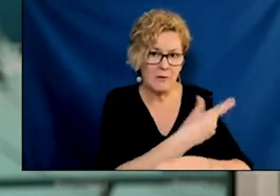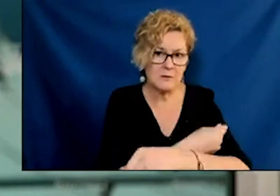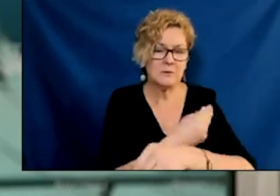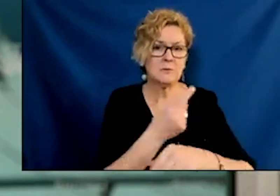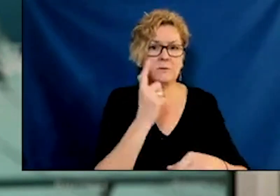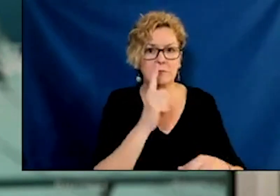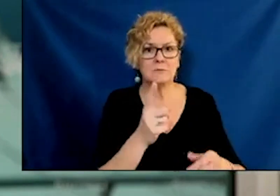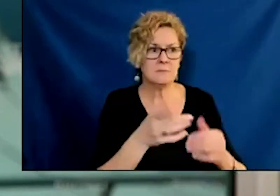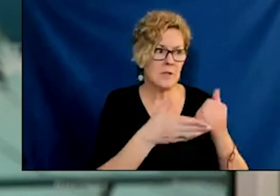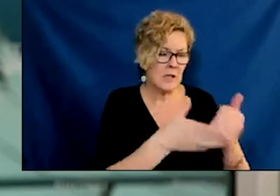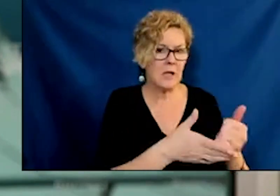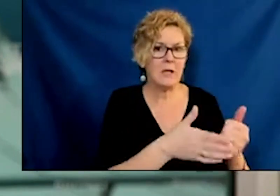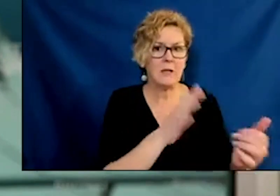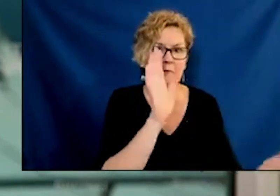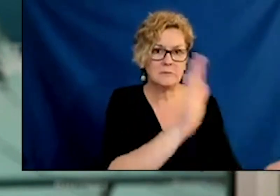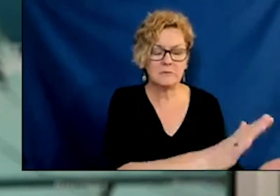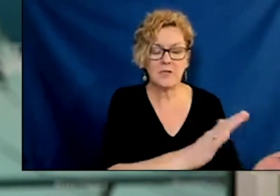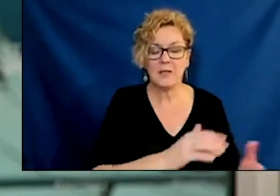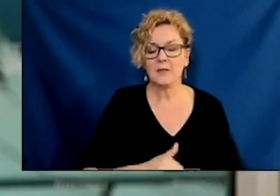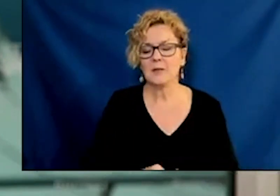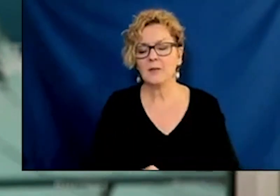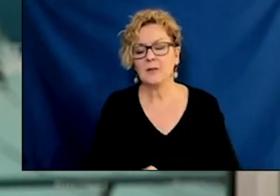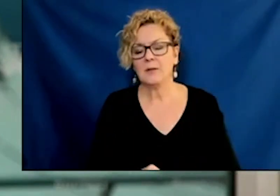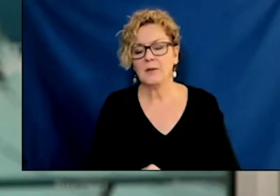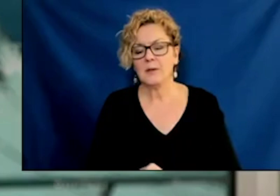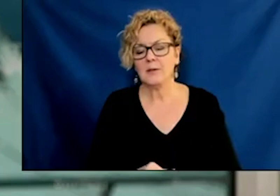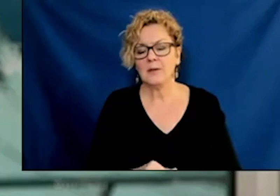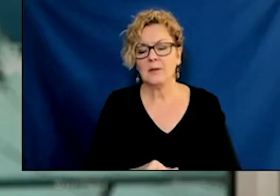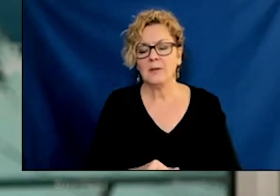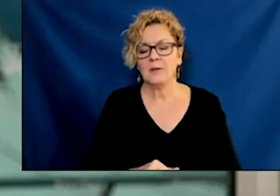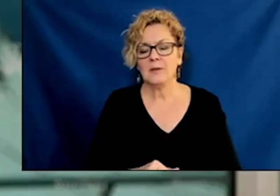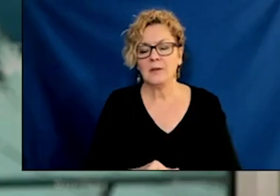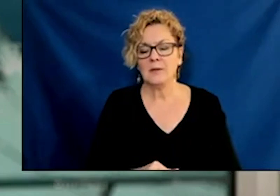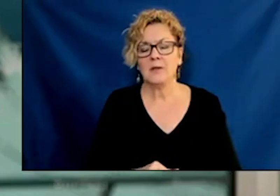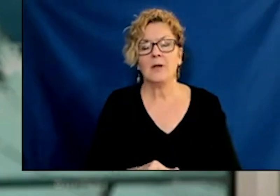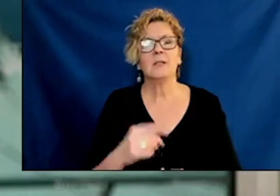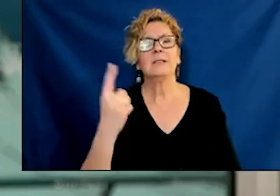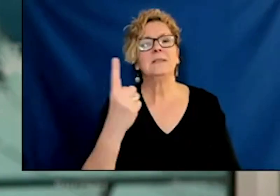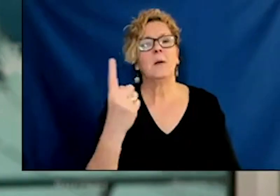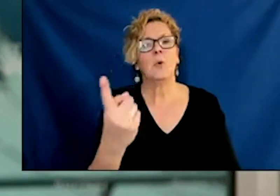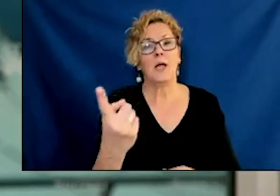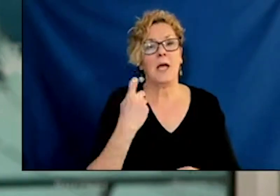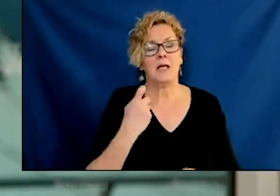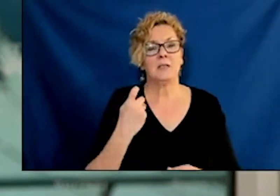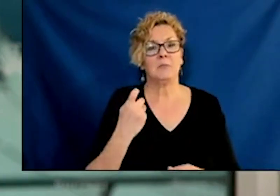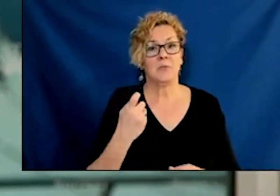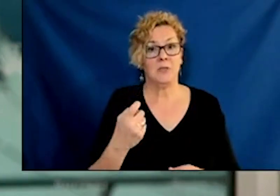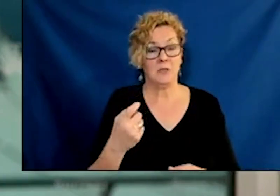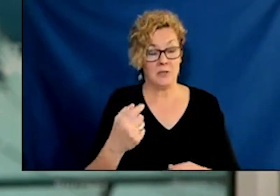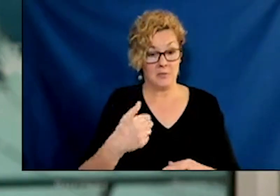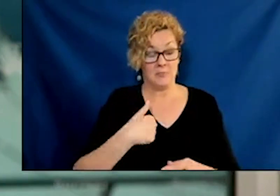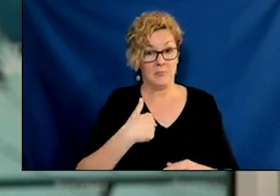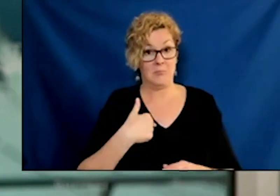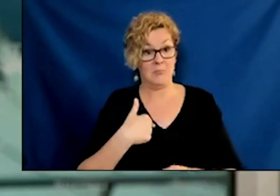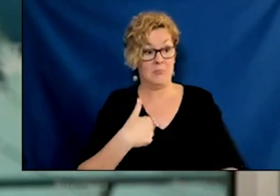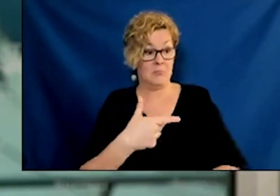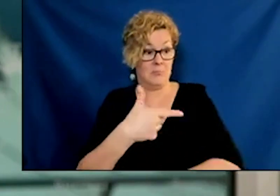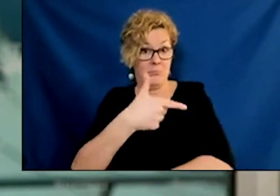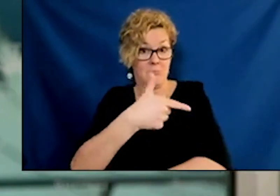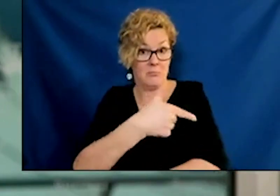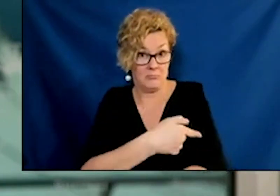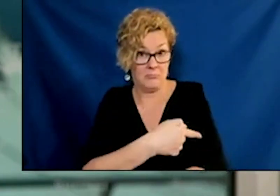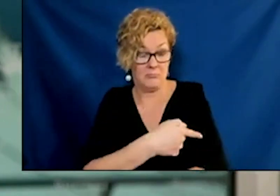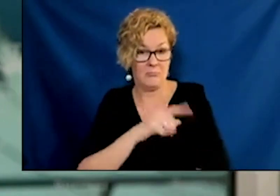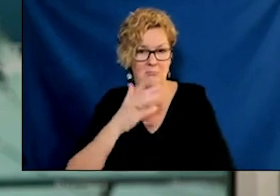question that came in about whether I have received my second dose of vaccine, and the answer is no, I have not. I